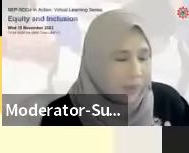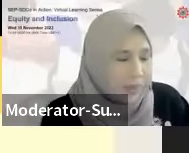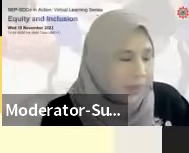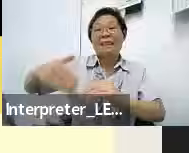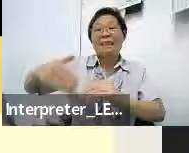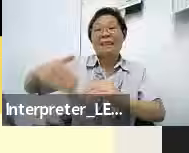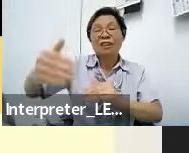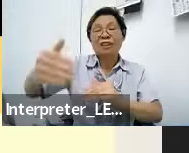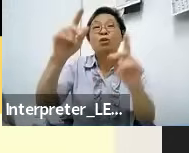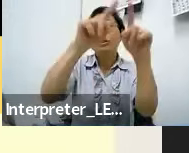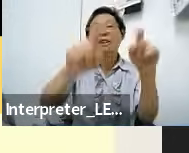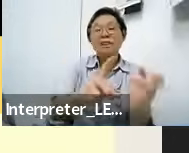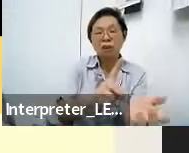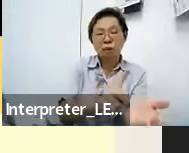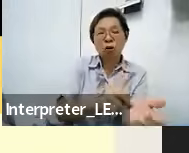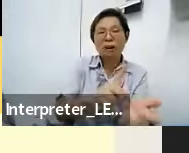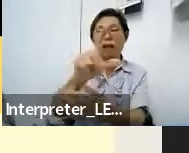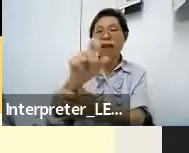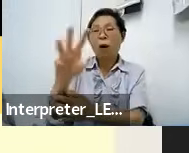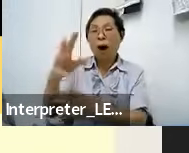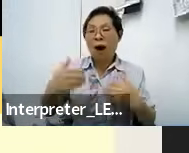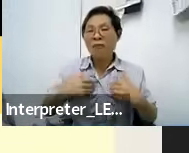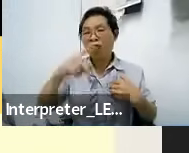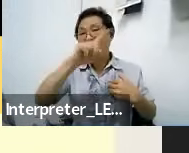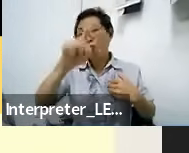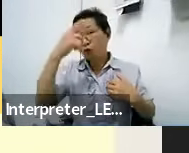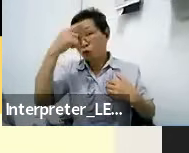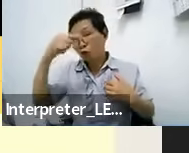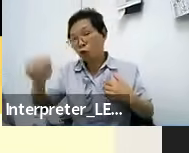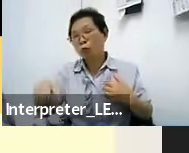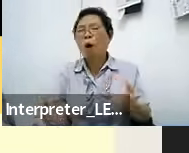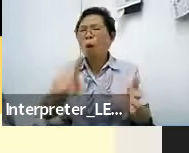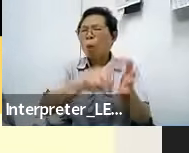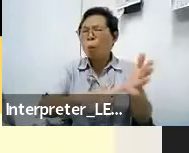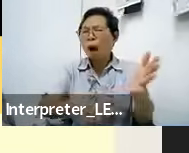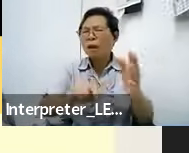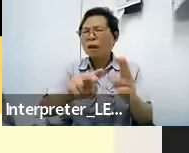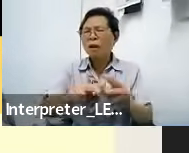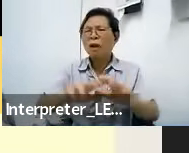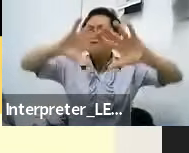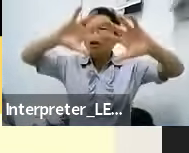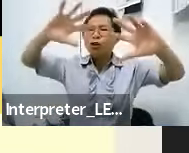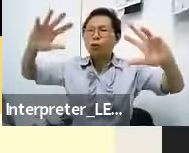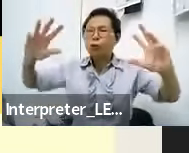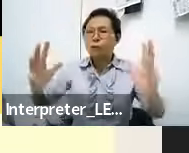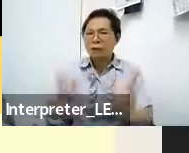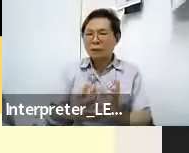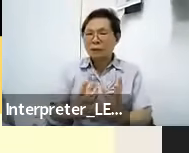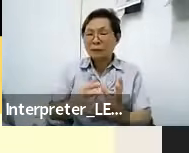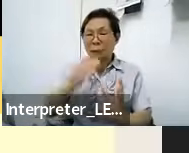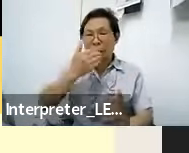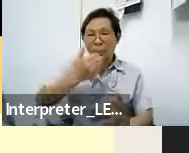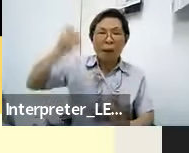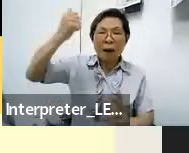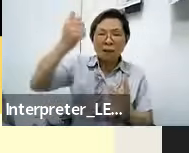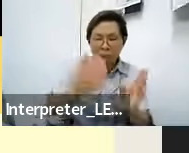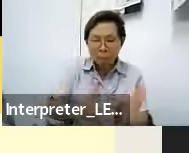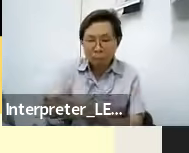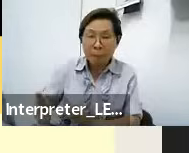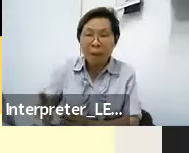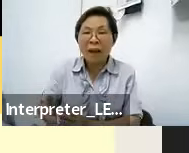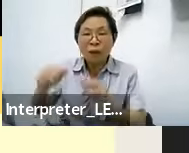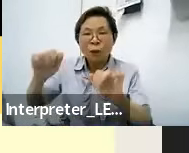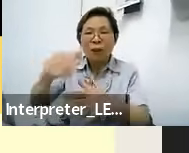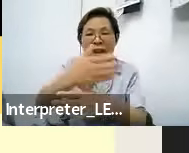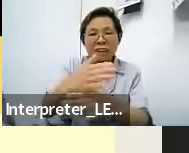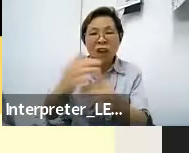Lau, there's a question for you. What are the universal and effective strategies can you